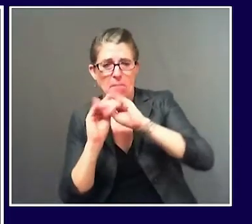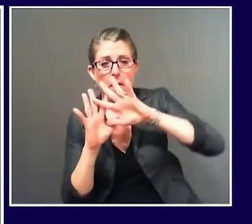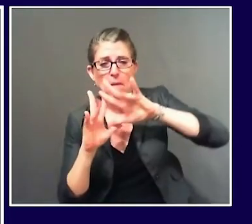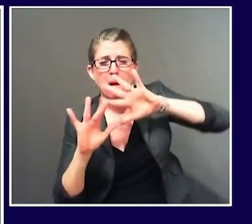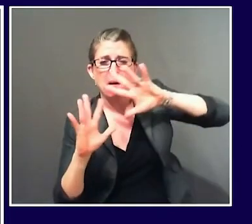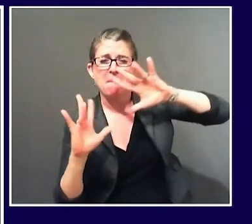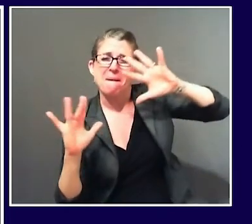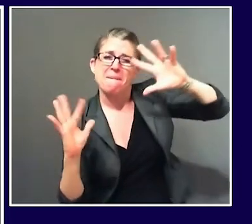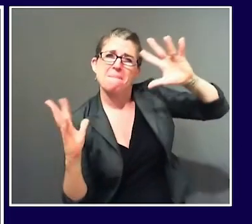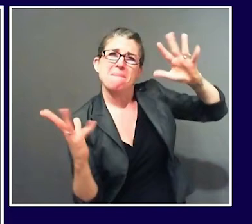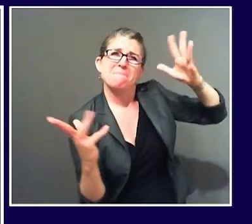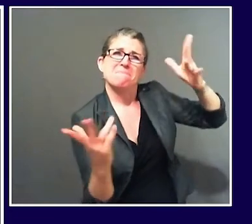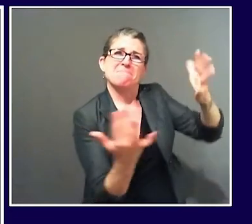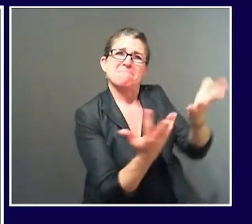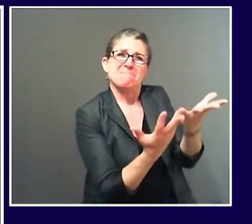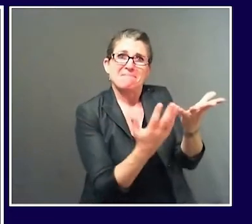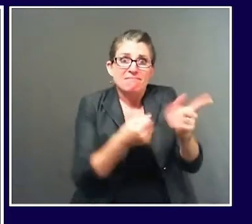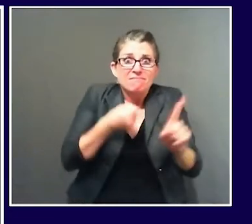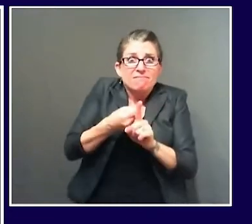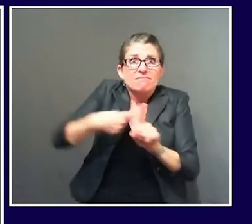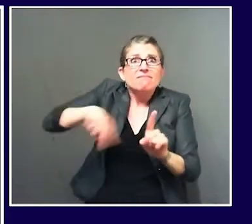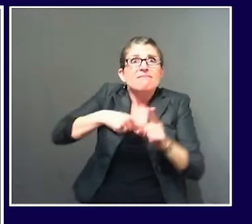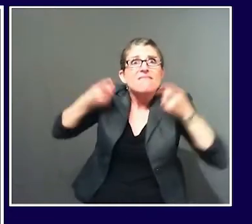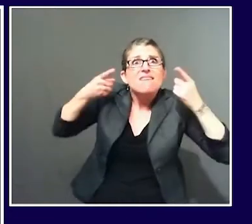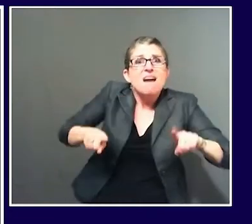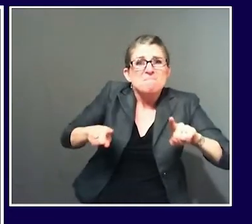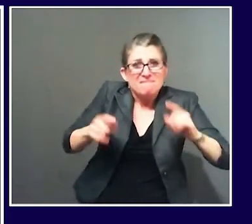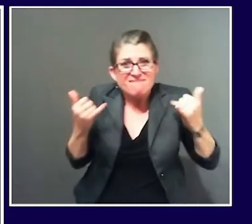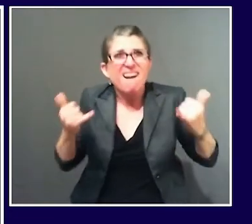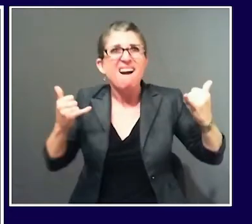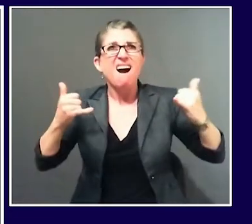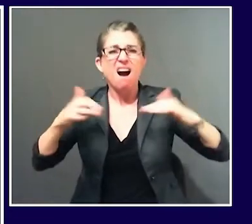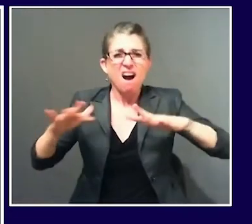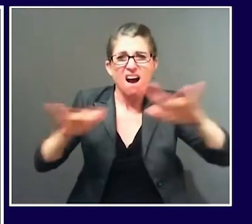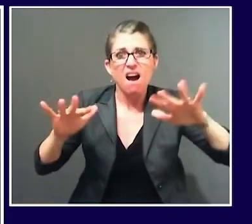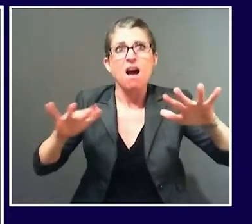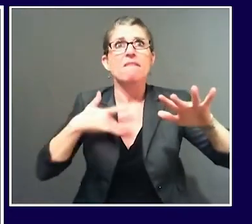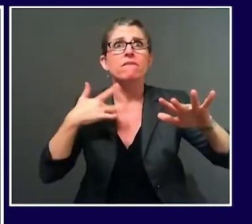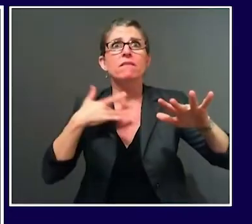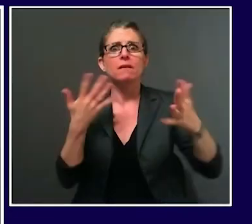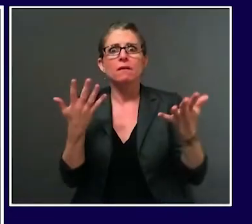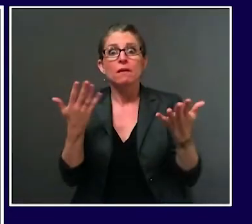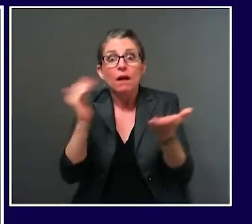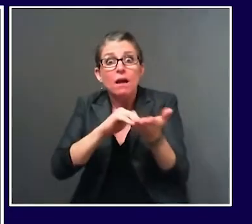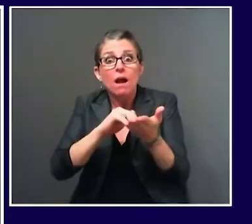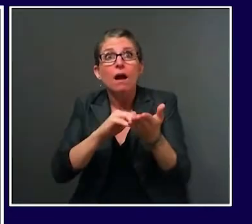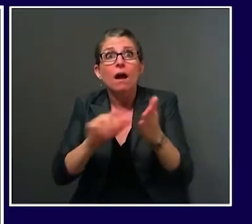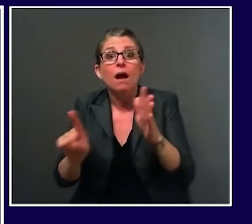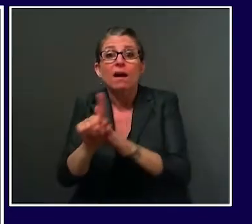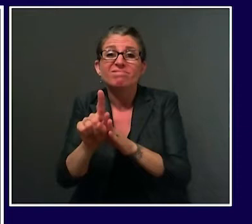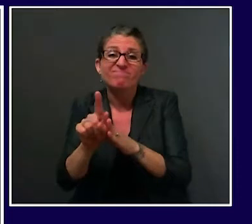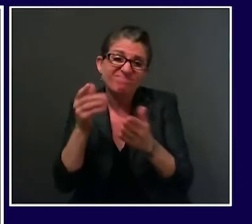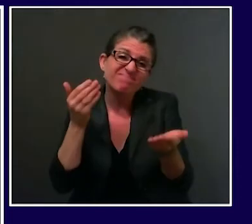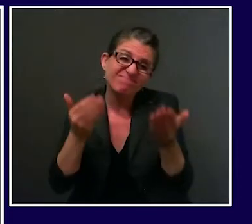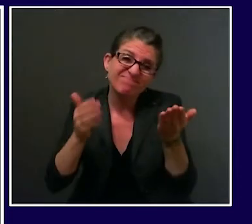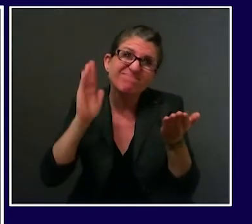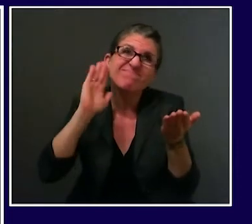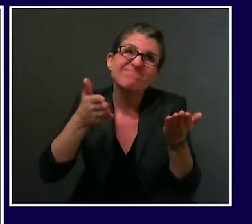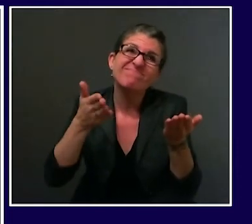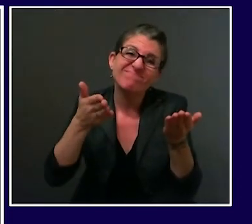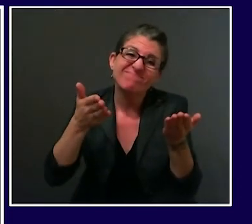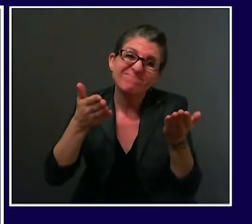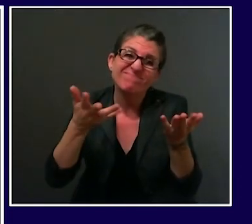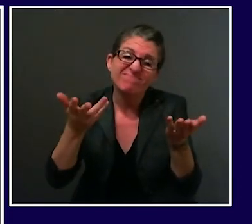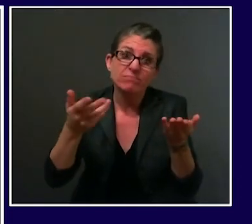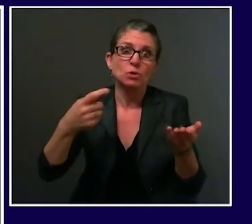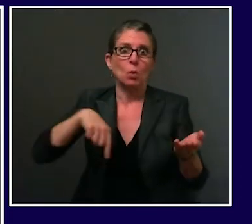precedented. And so one of the things that my team and I have started thinking about is not only where we are